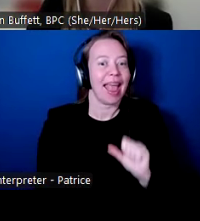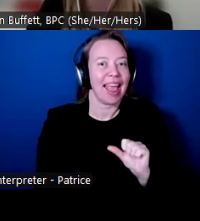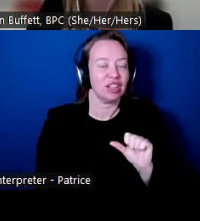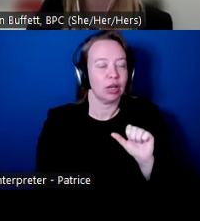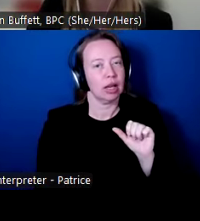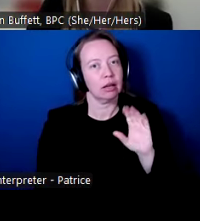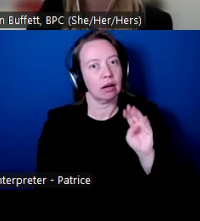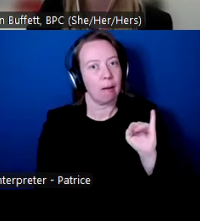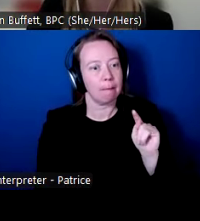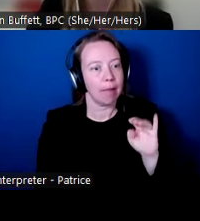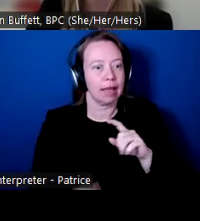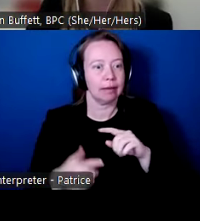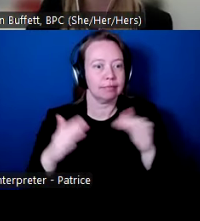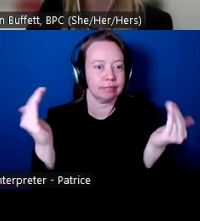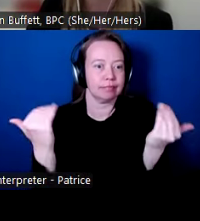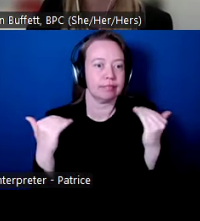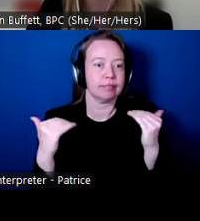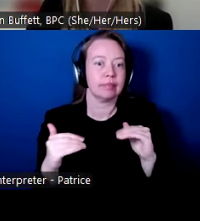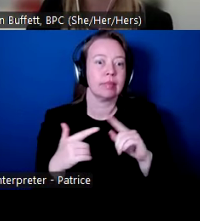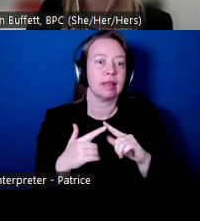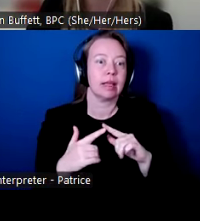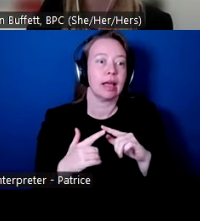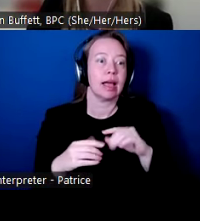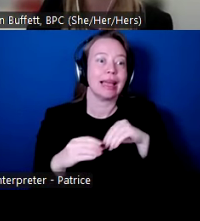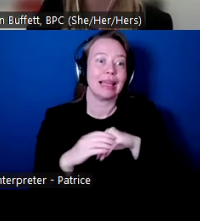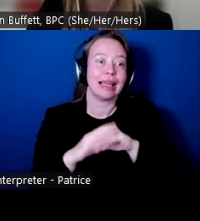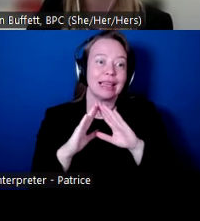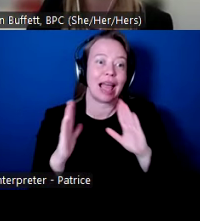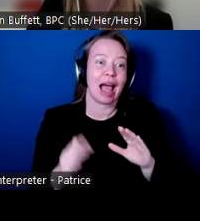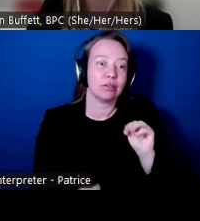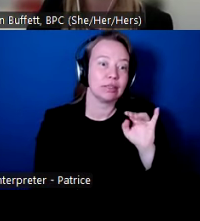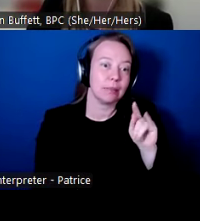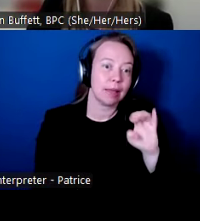Labor, and Pension Committee, and the House Energy and Commerce Committee.